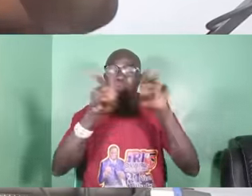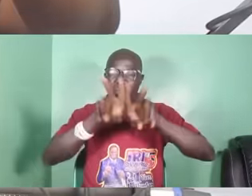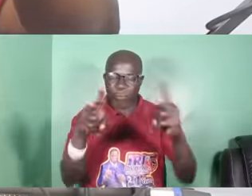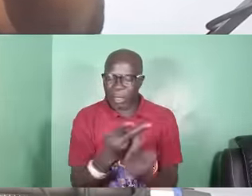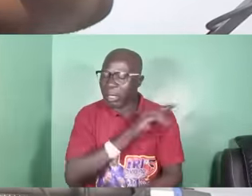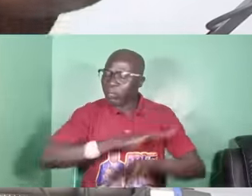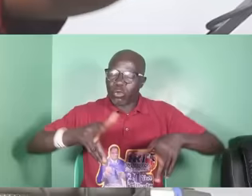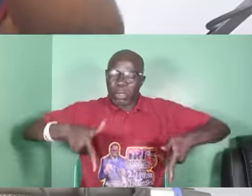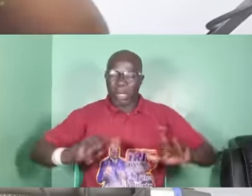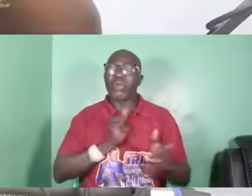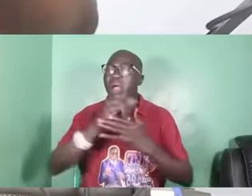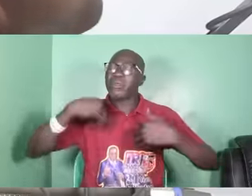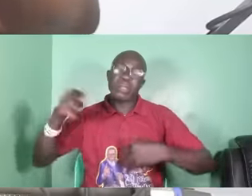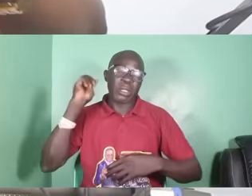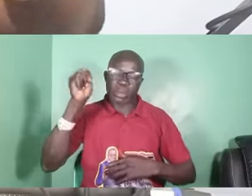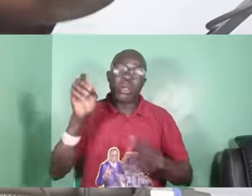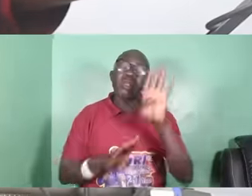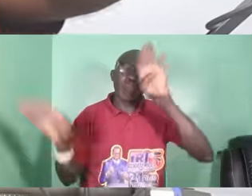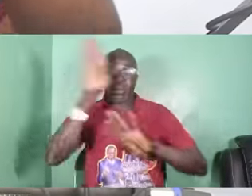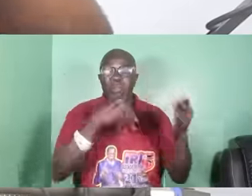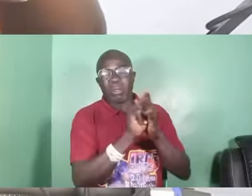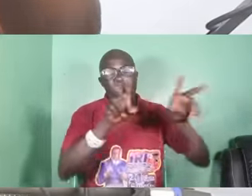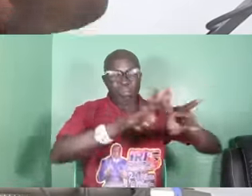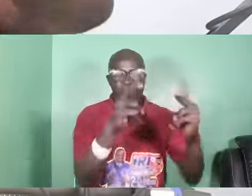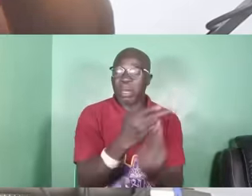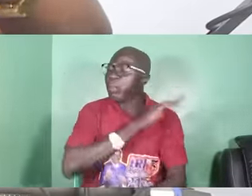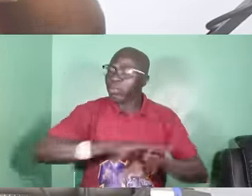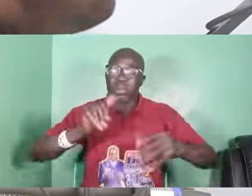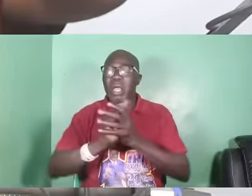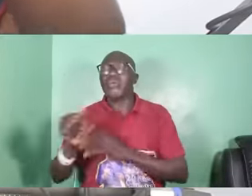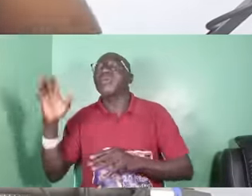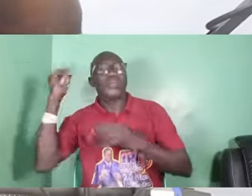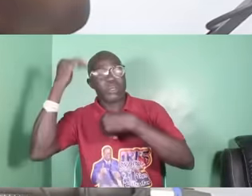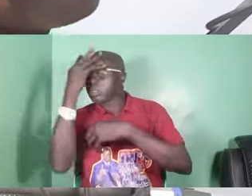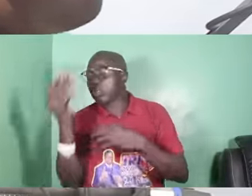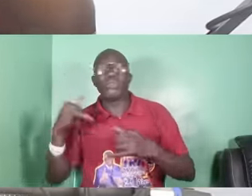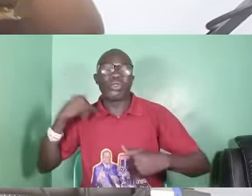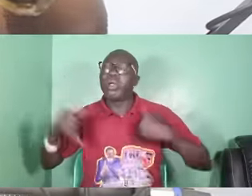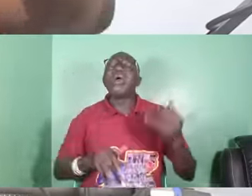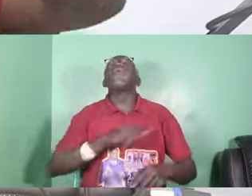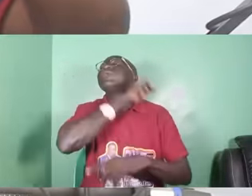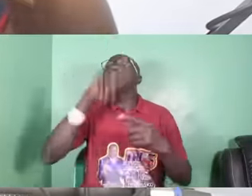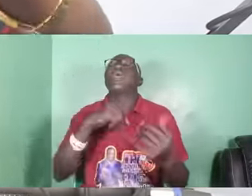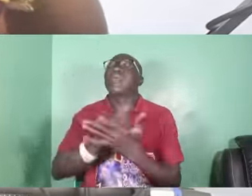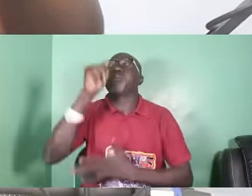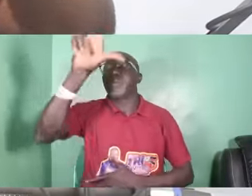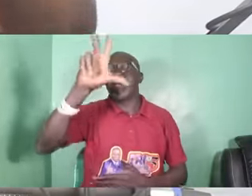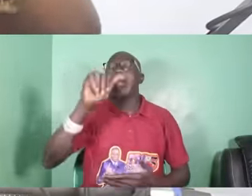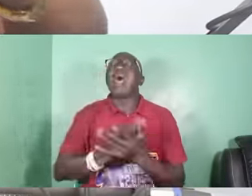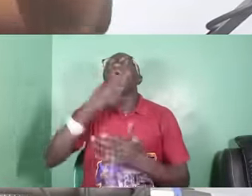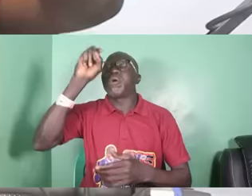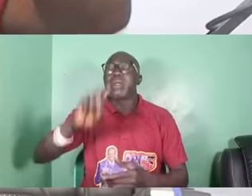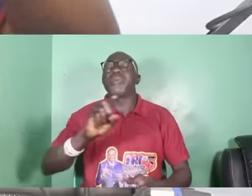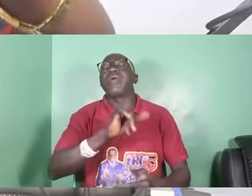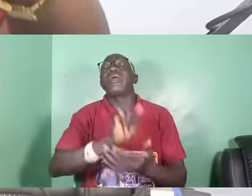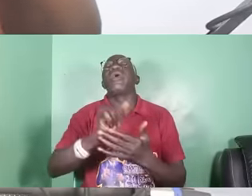of village. Till your latest testimony. That make you not to have a ring. The battle of village. Till your son. That make you not to see. You can set me a